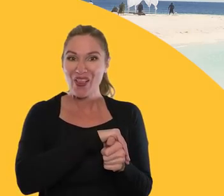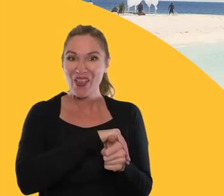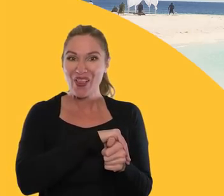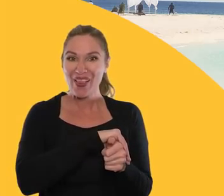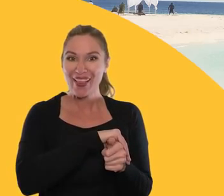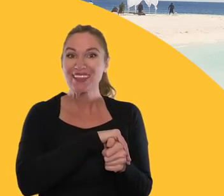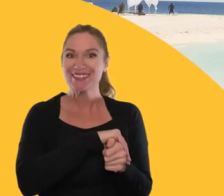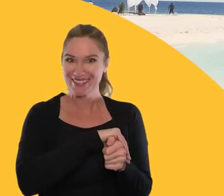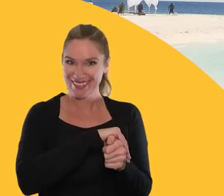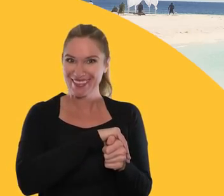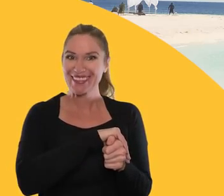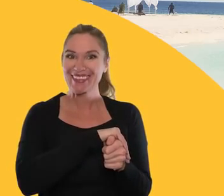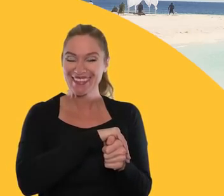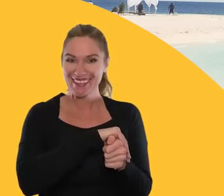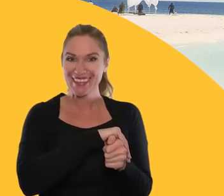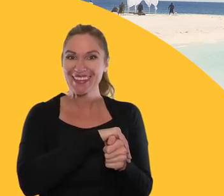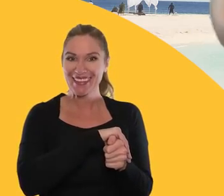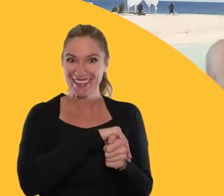turtle.